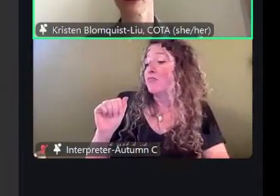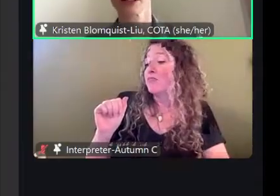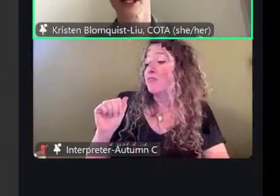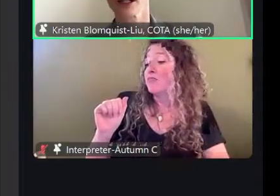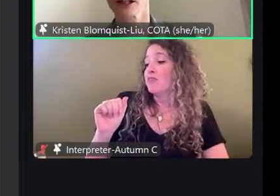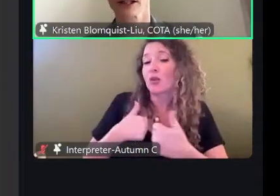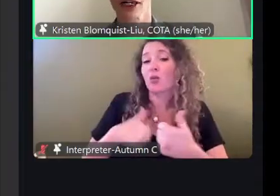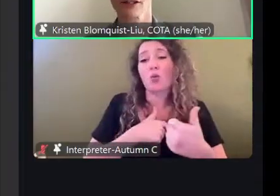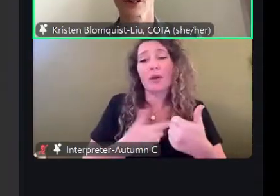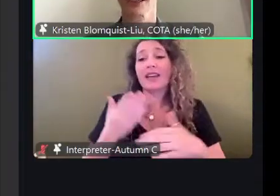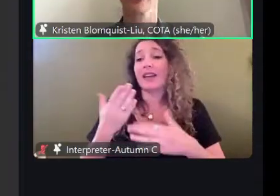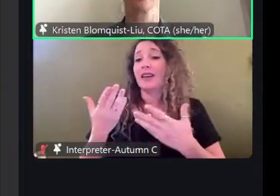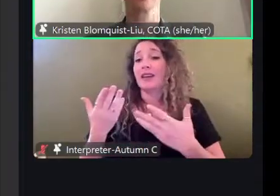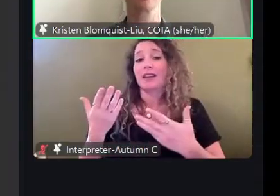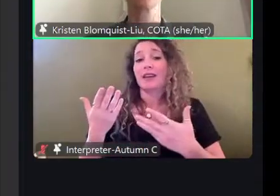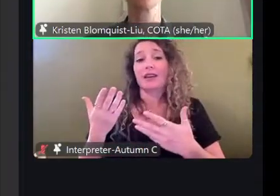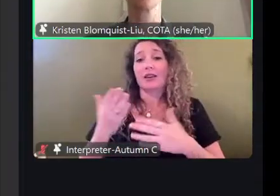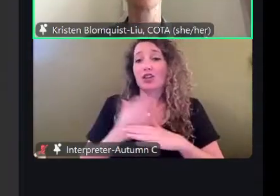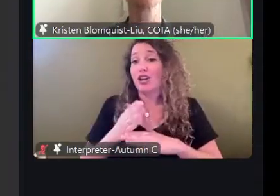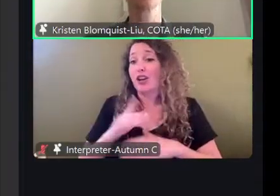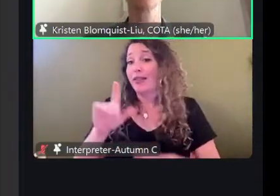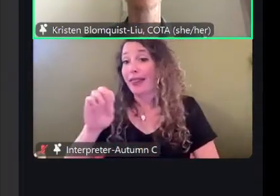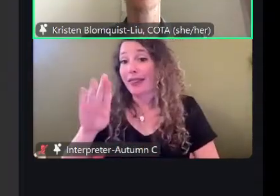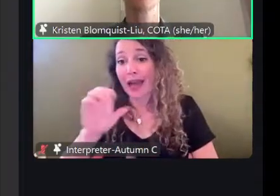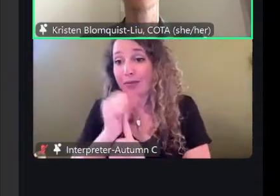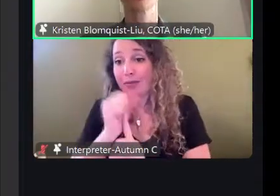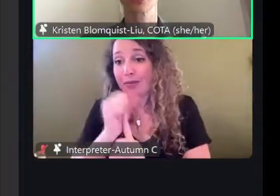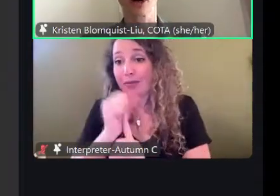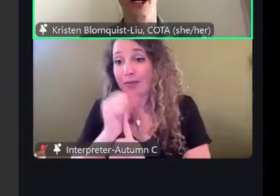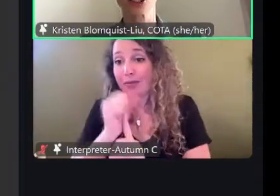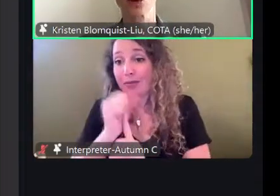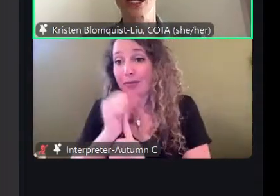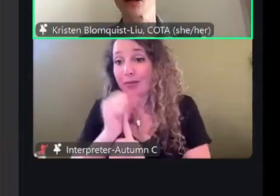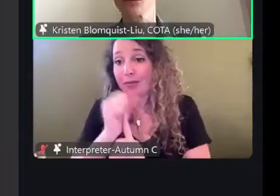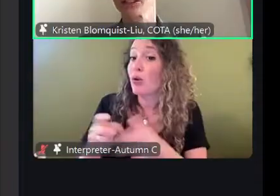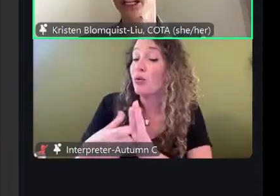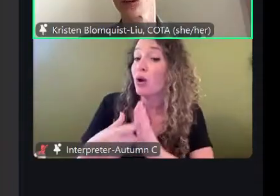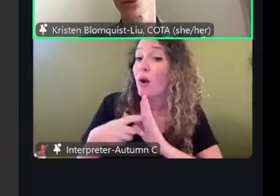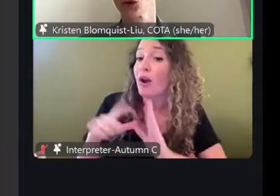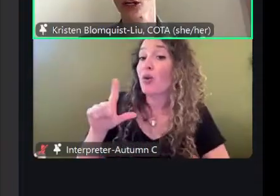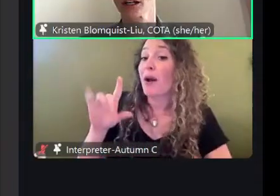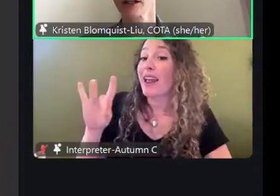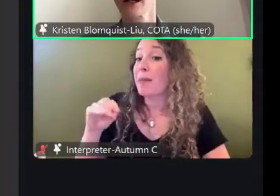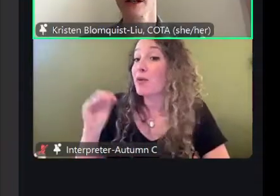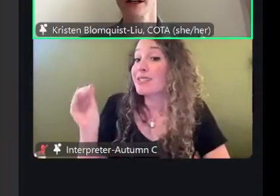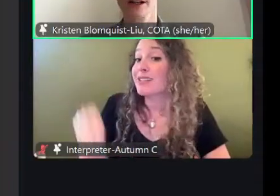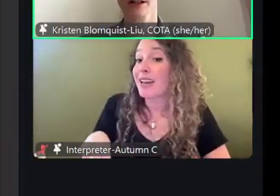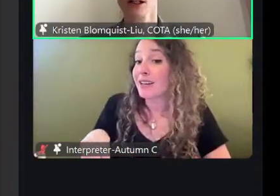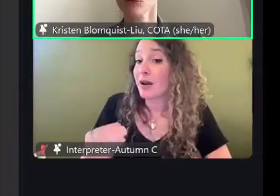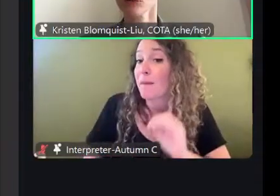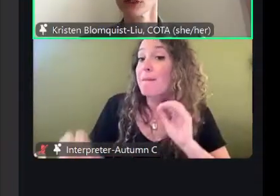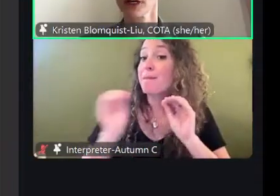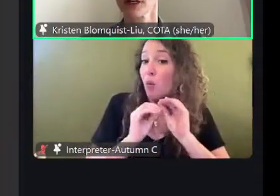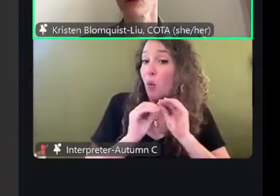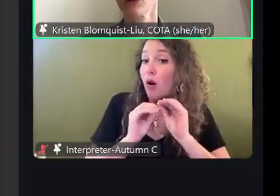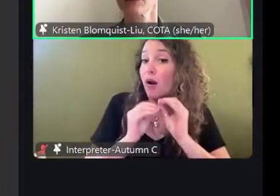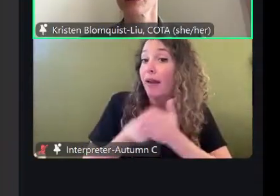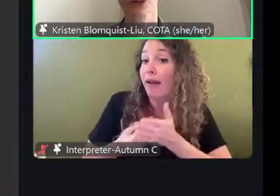that we've shared in the laboratory settings too, but also require 28% more